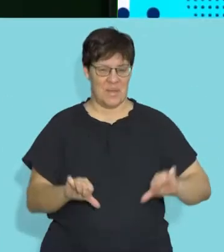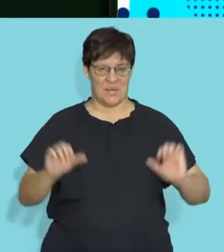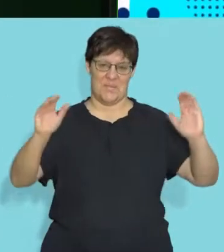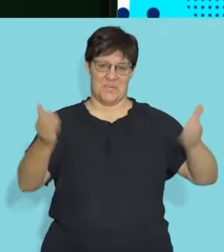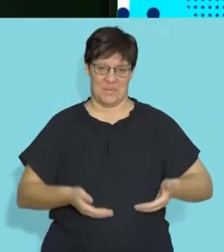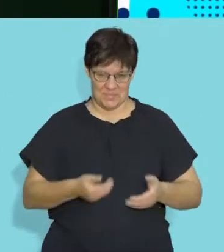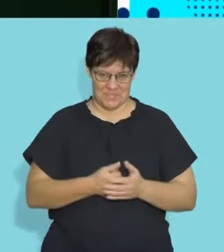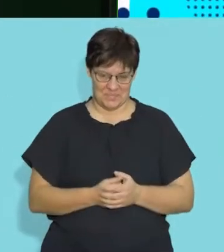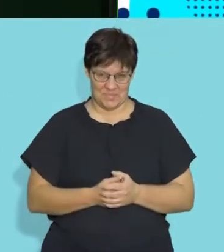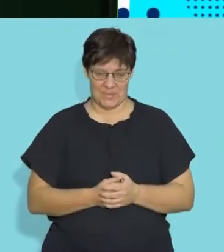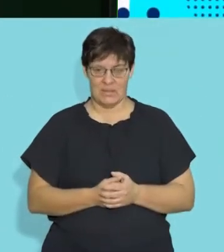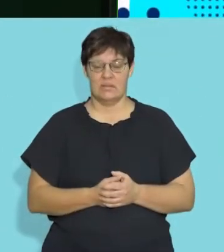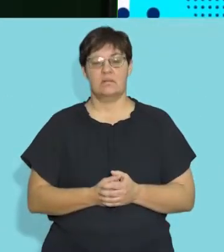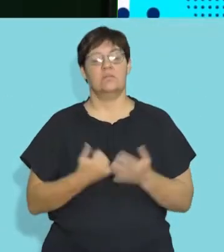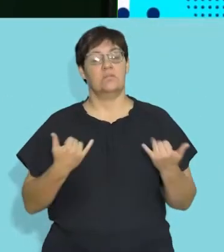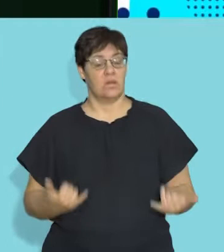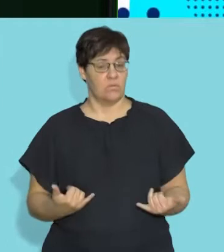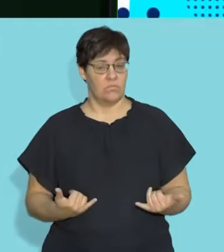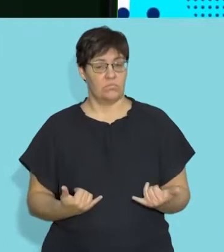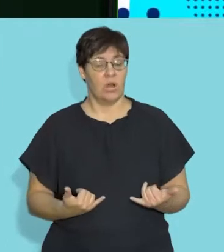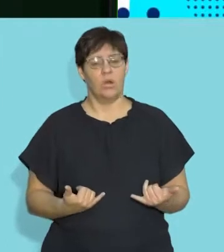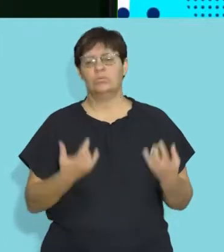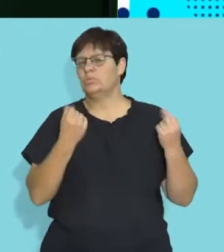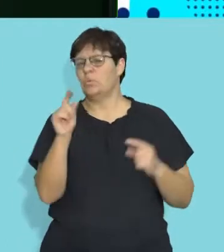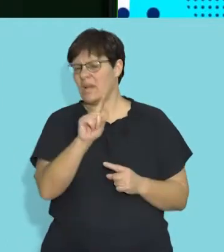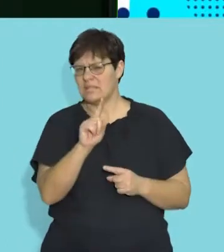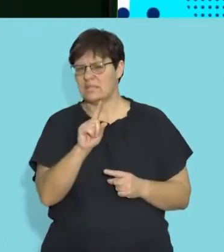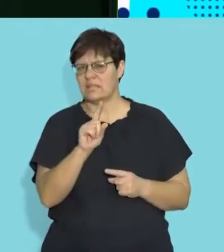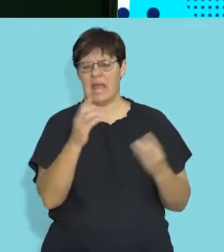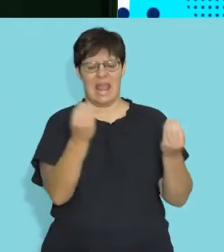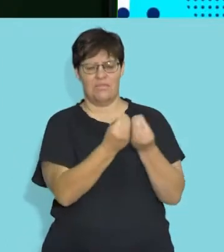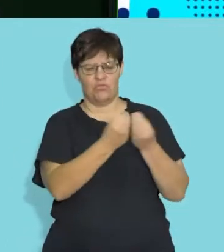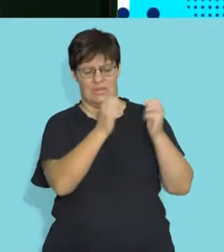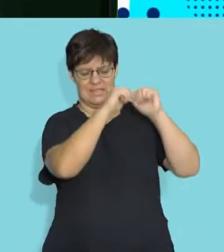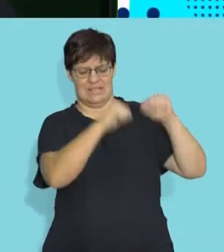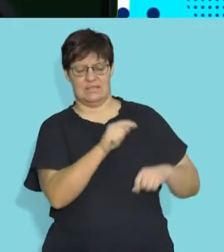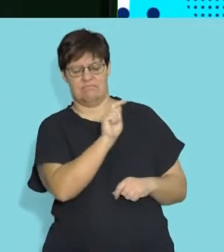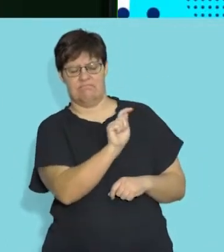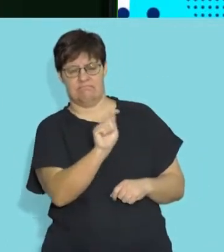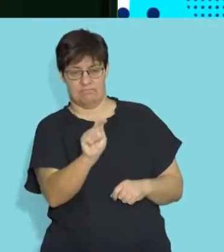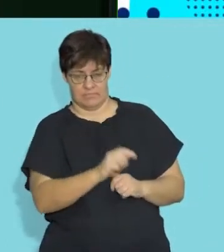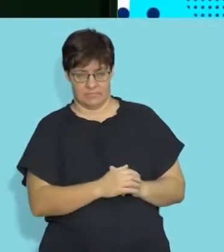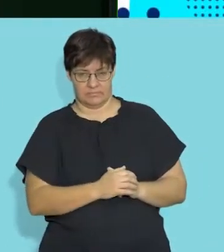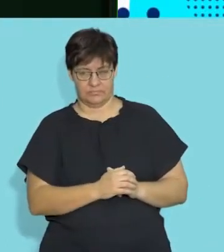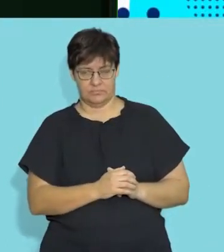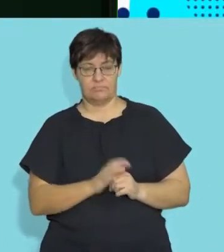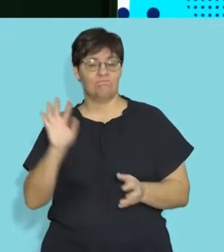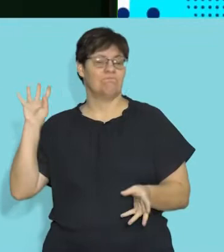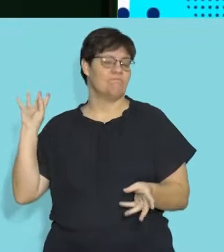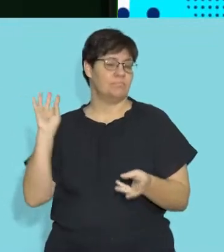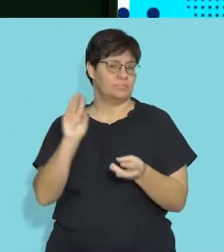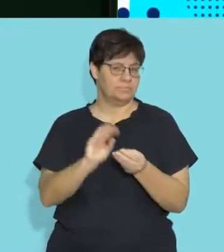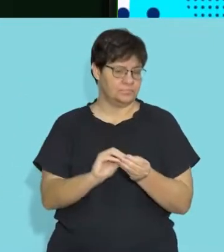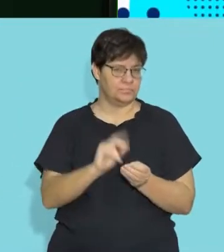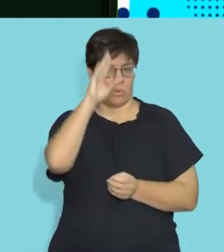Welcome back, accounting boffins. Right, remember, we're busy with inventory systems. A quick recap